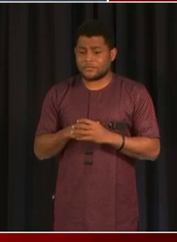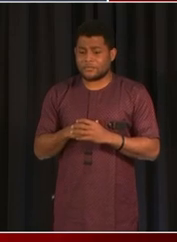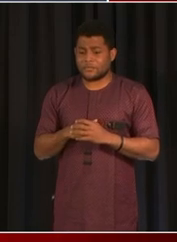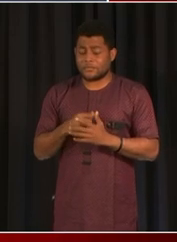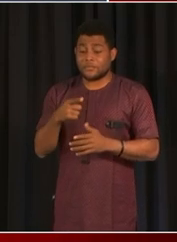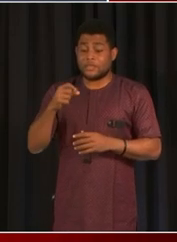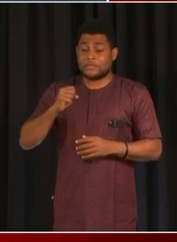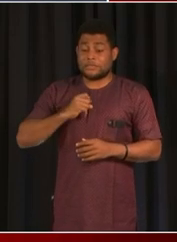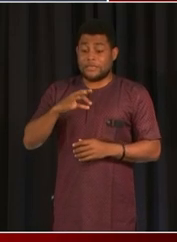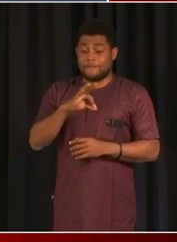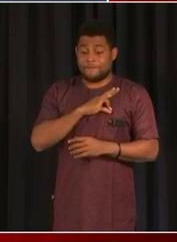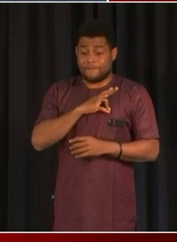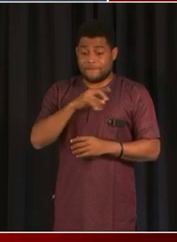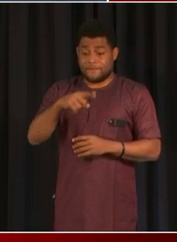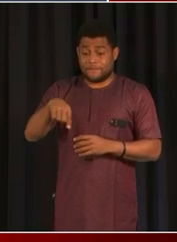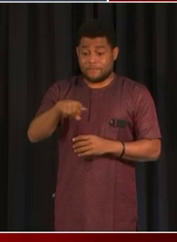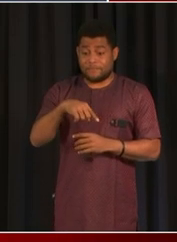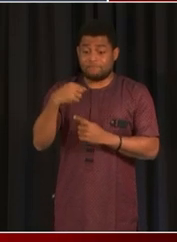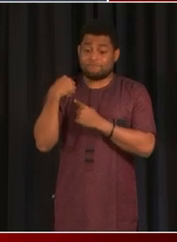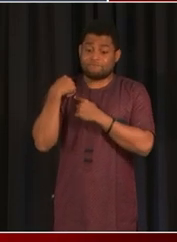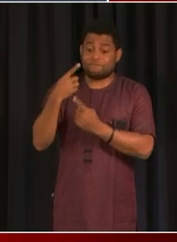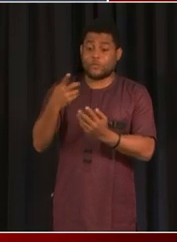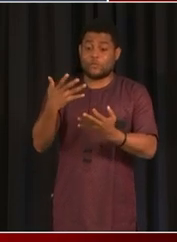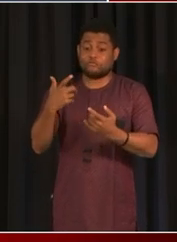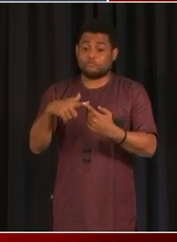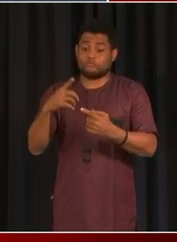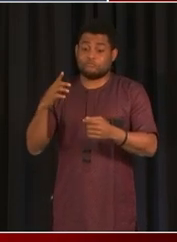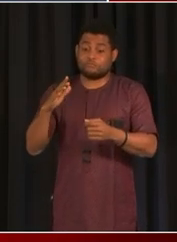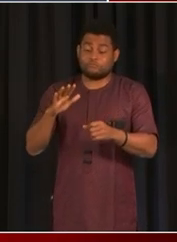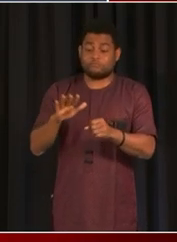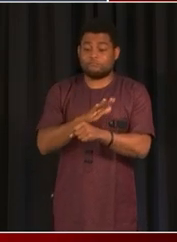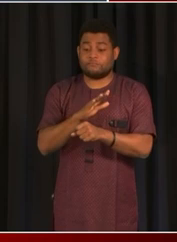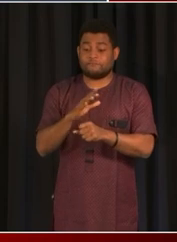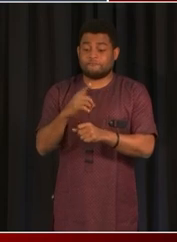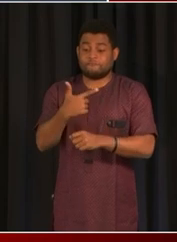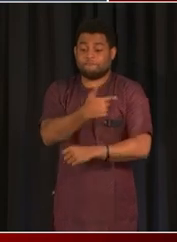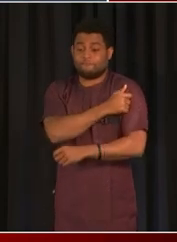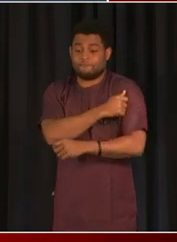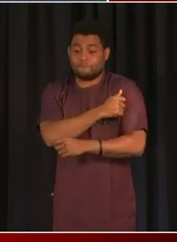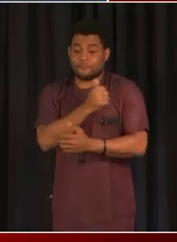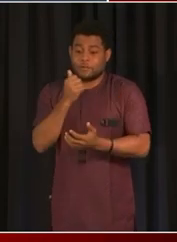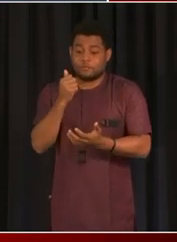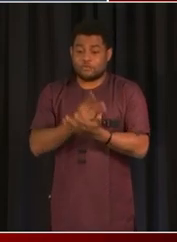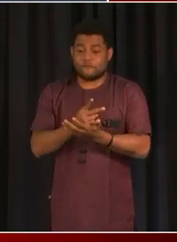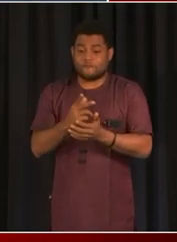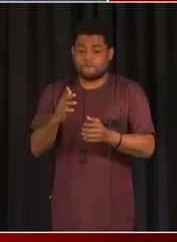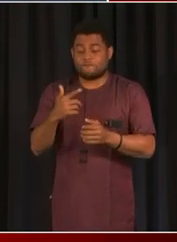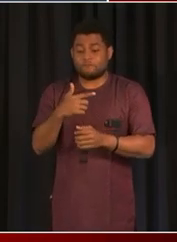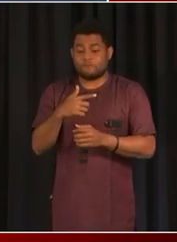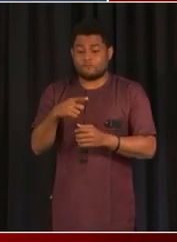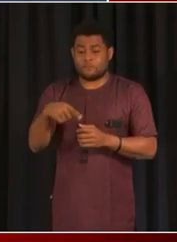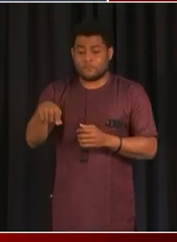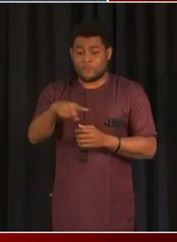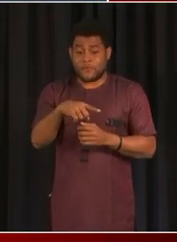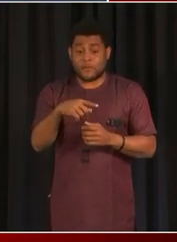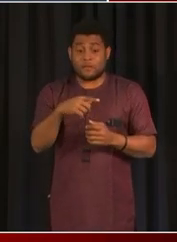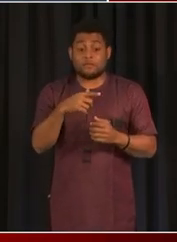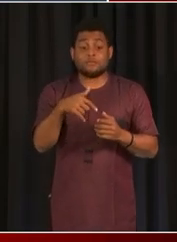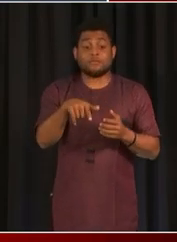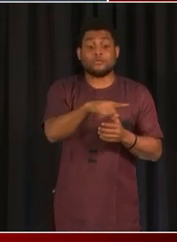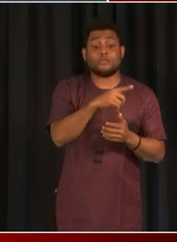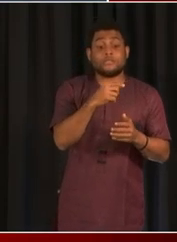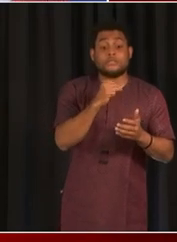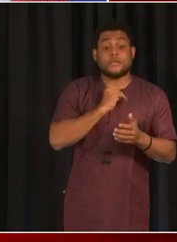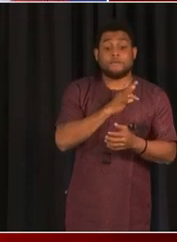Pfizer or Moderna gets full authorization, and then they can't? That statement is correct. That statement is correct. And can you, how